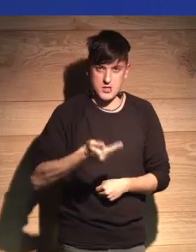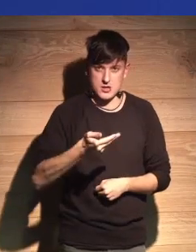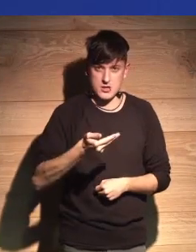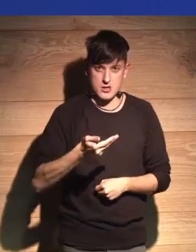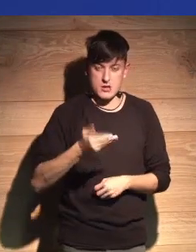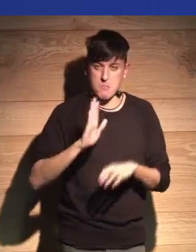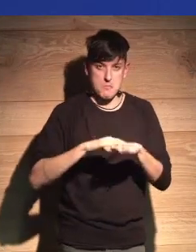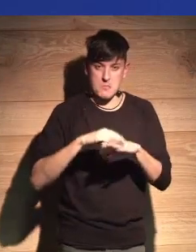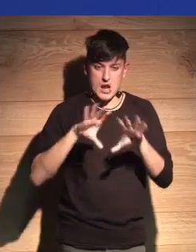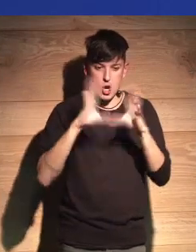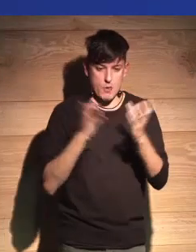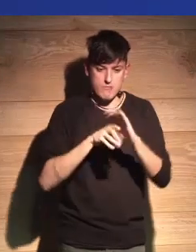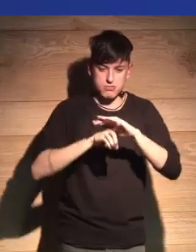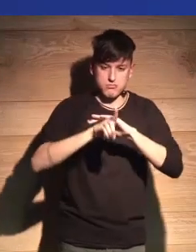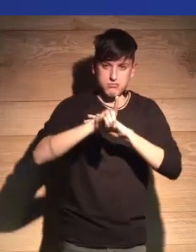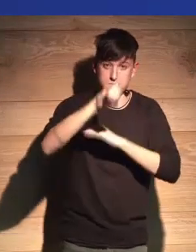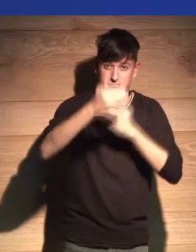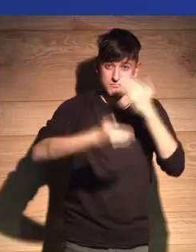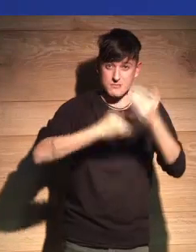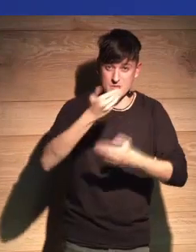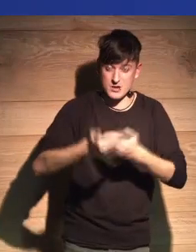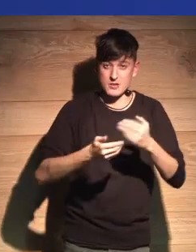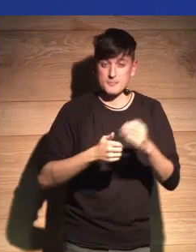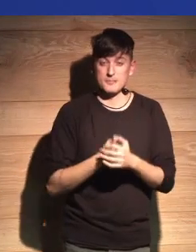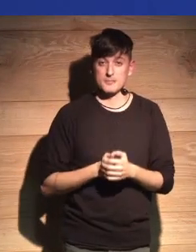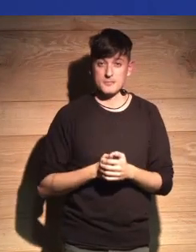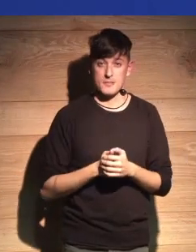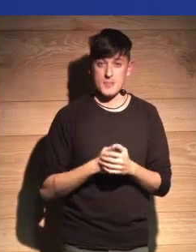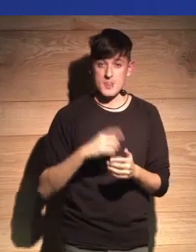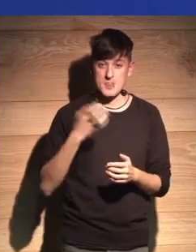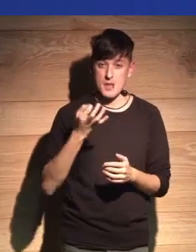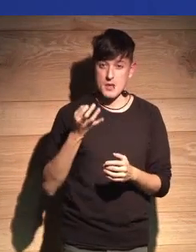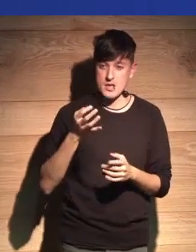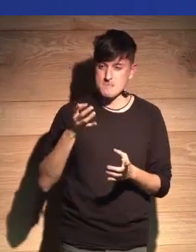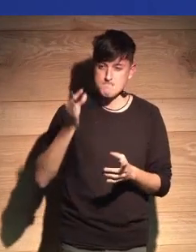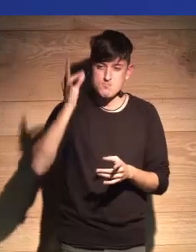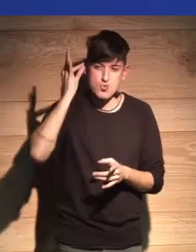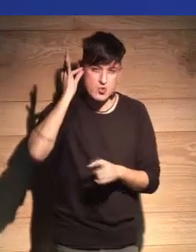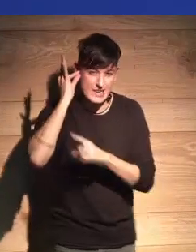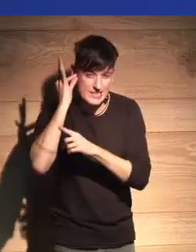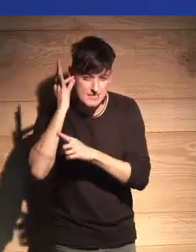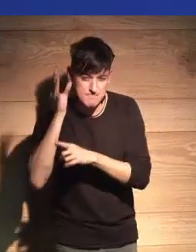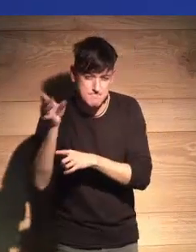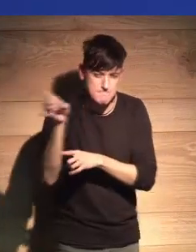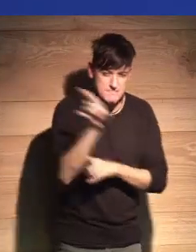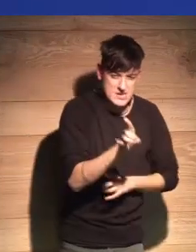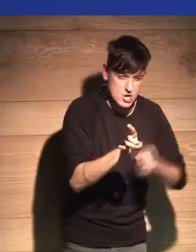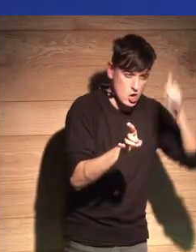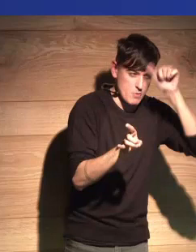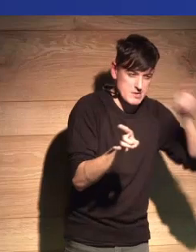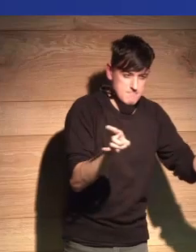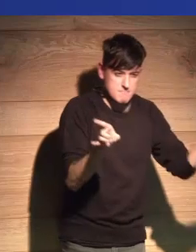essential in global growth terms. We need to attract women, but also